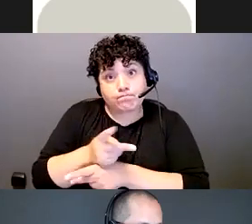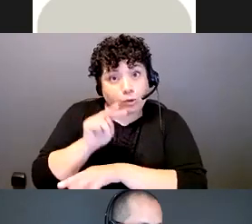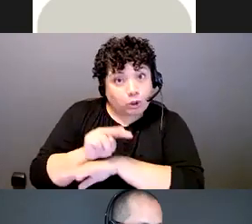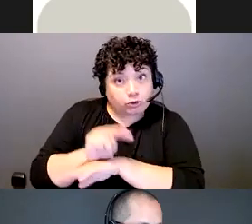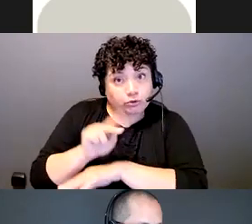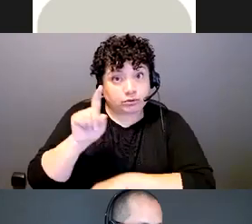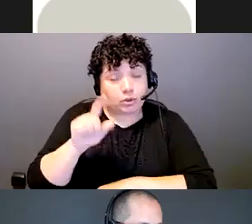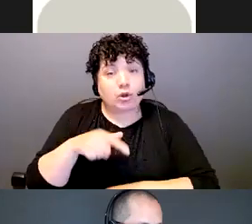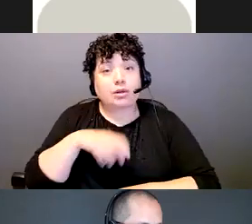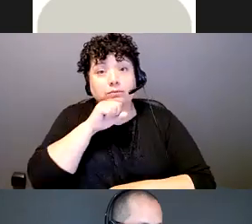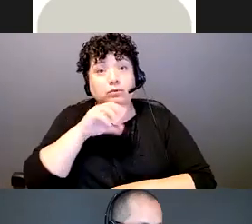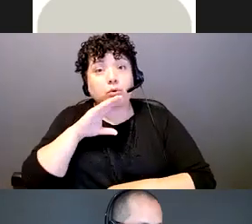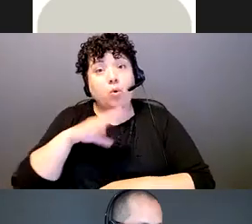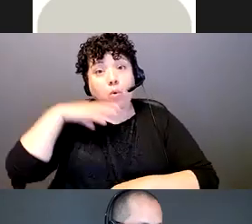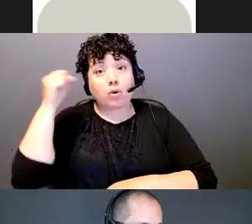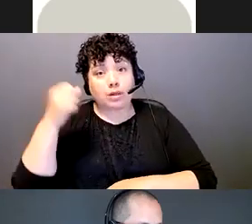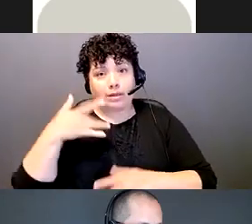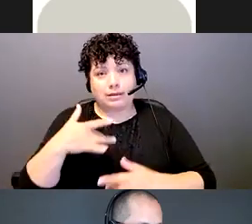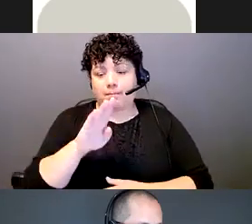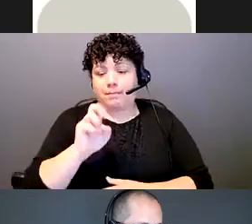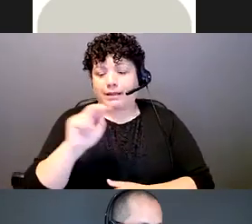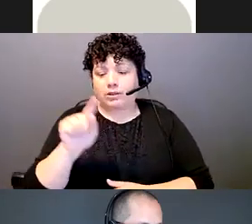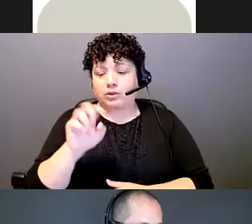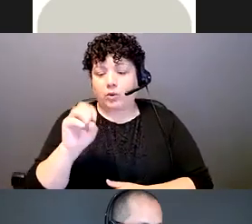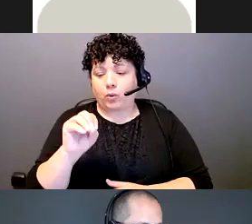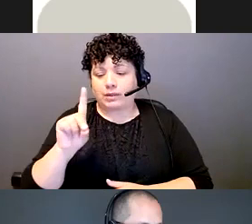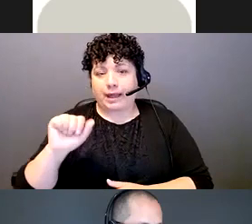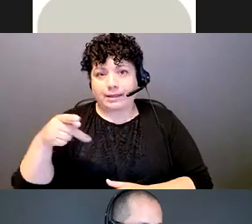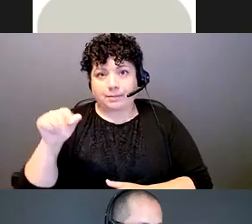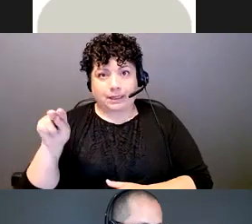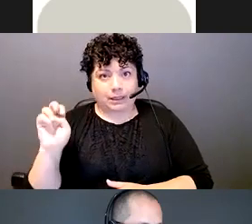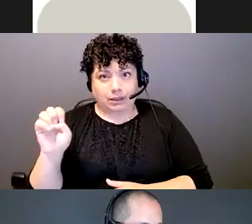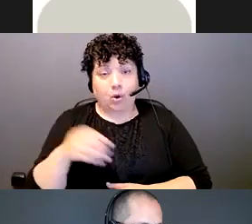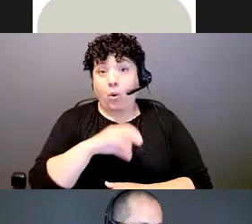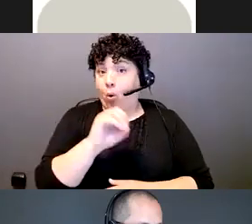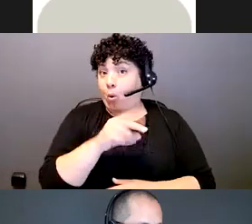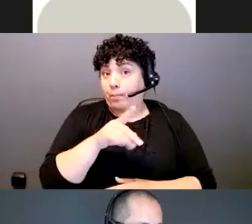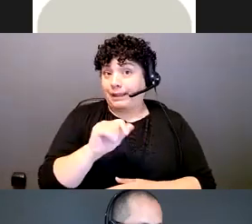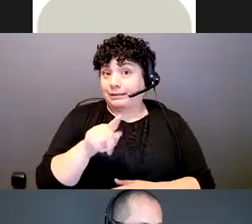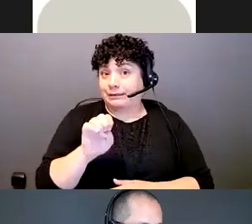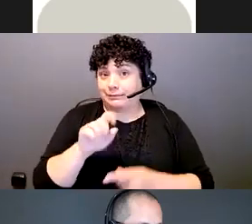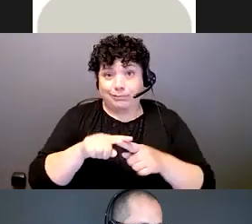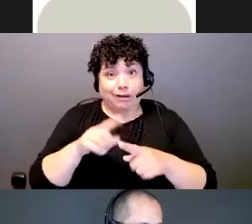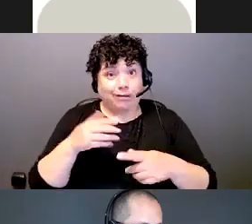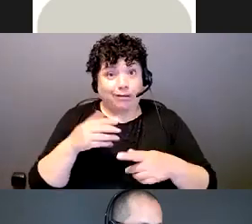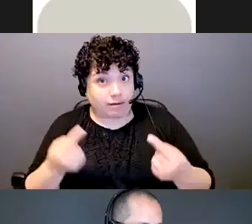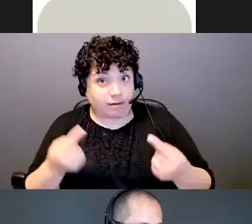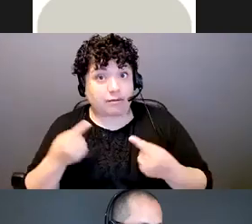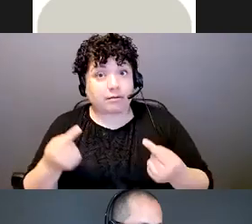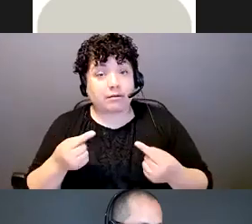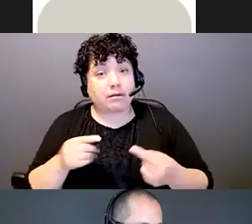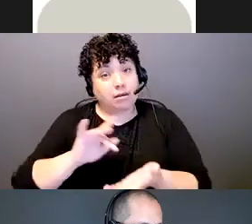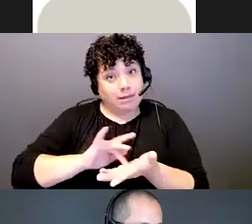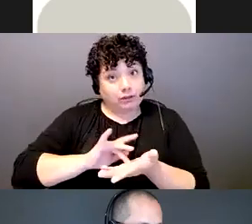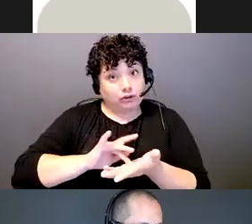be prescribed benzodiazepines and more likely to be prescribed opiates for pain. Are the medications being stored